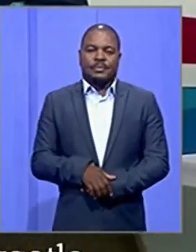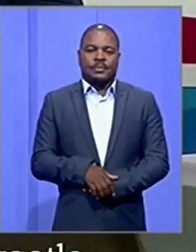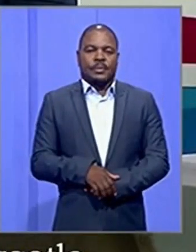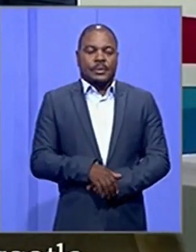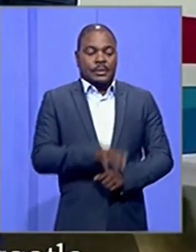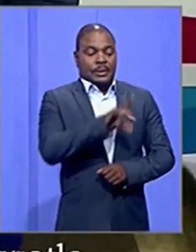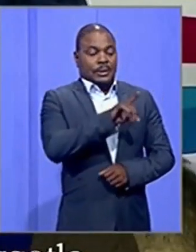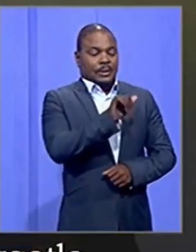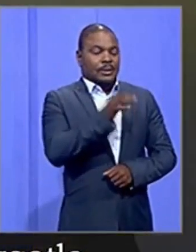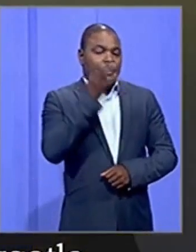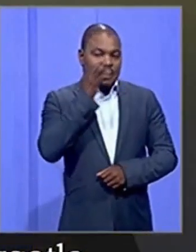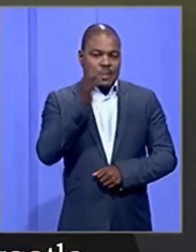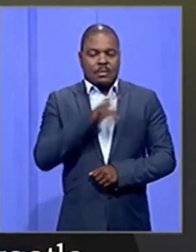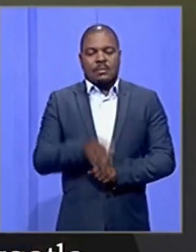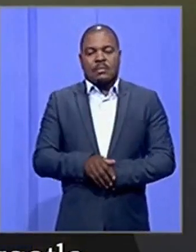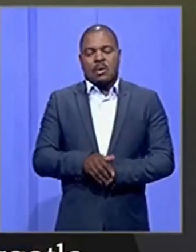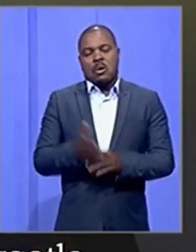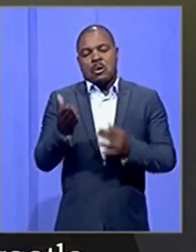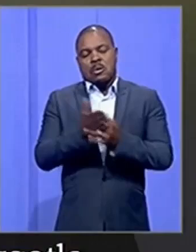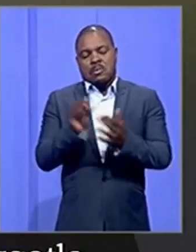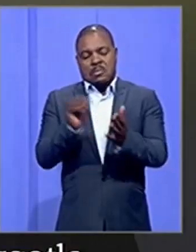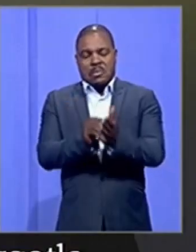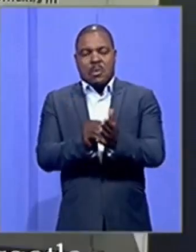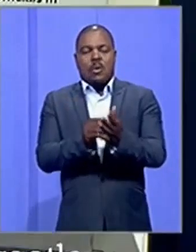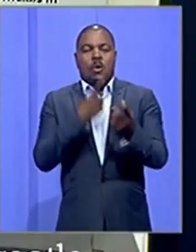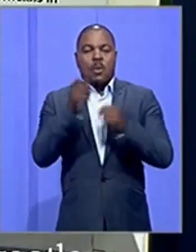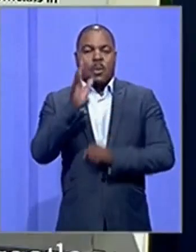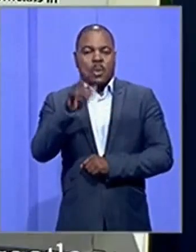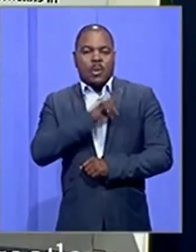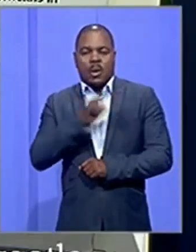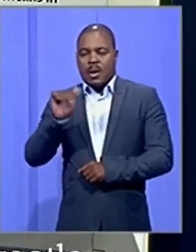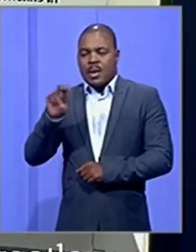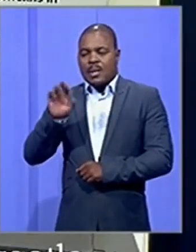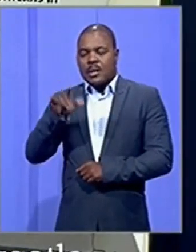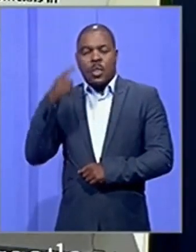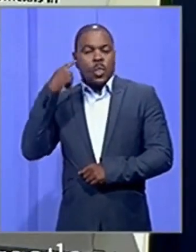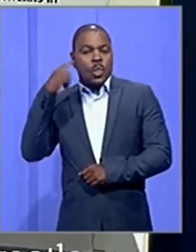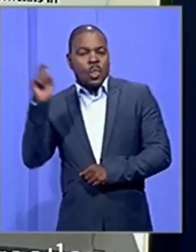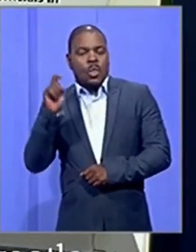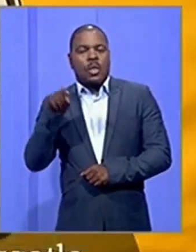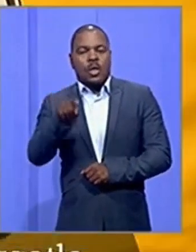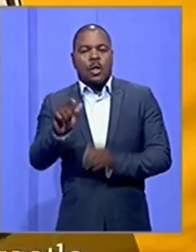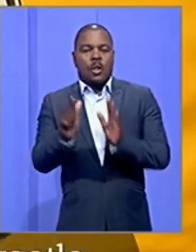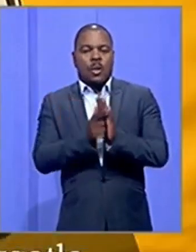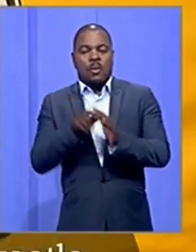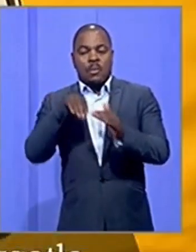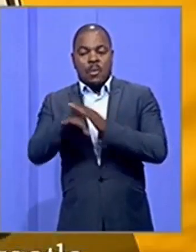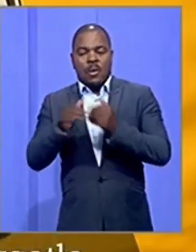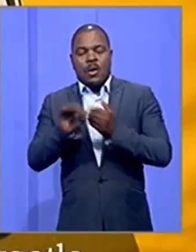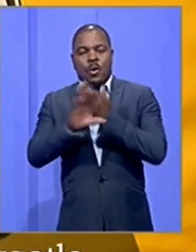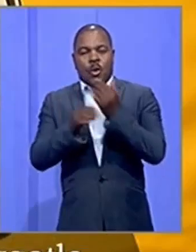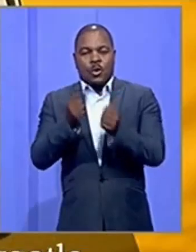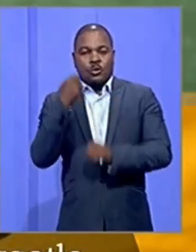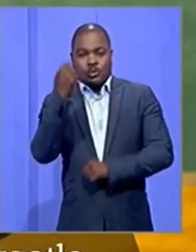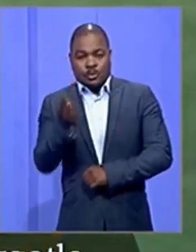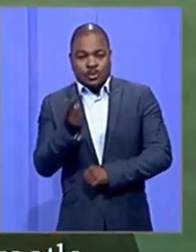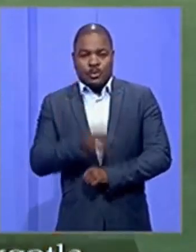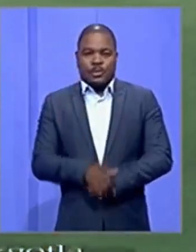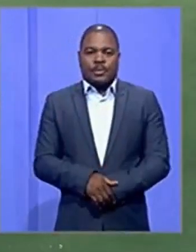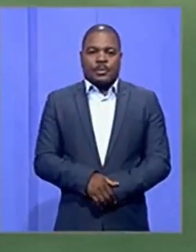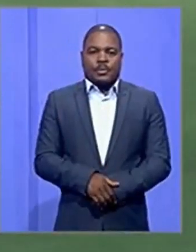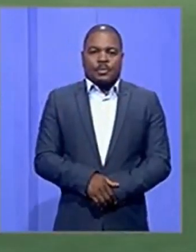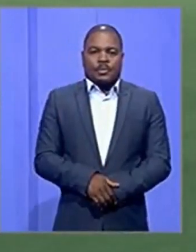DA e re tla hlahlela kopo ya se ikobele taelo ya kgotla kgahlano le ANC le kgotleng la molao wa motheo hosane. Passage